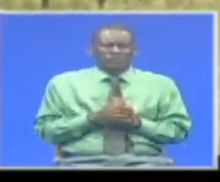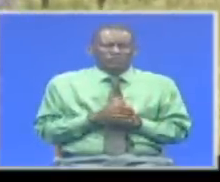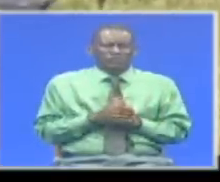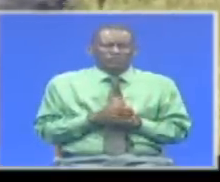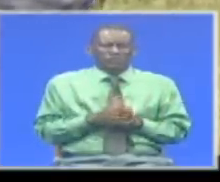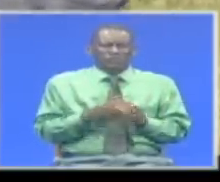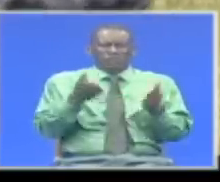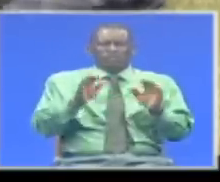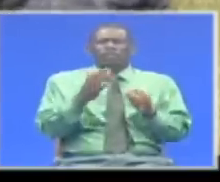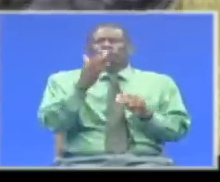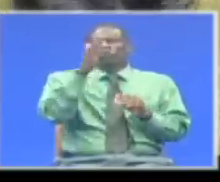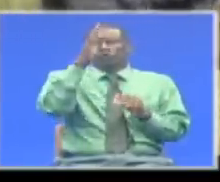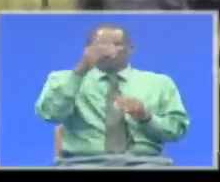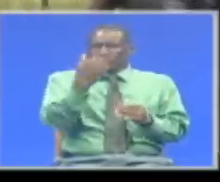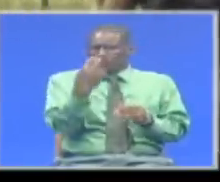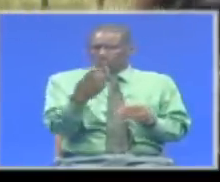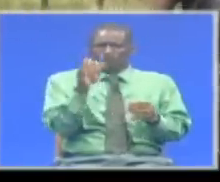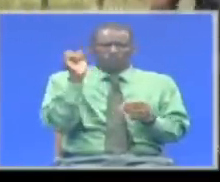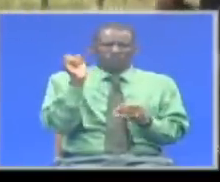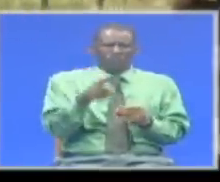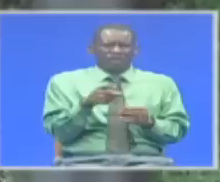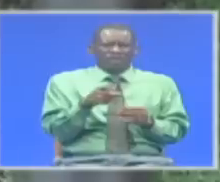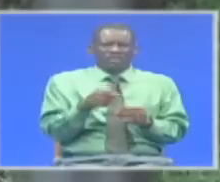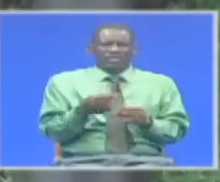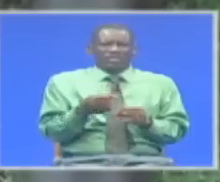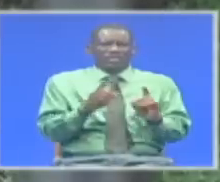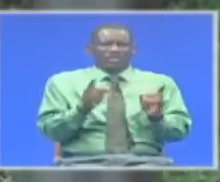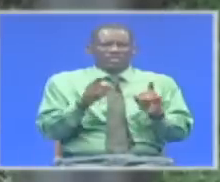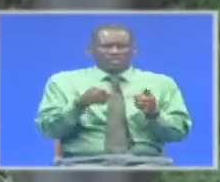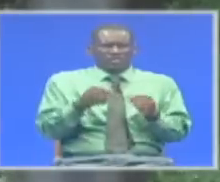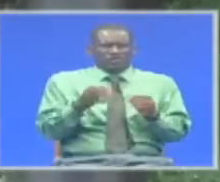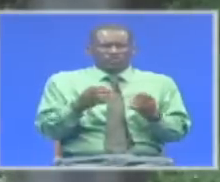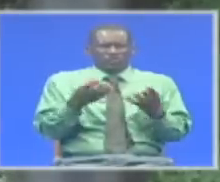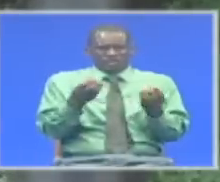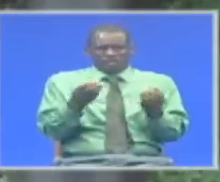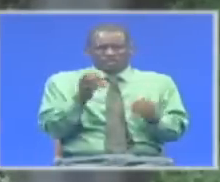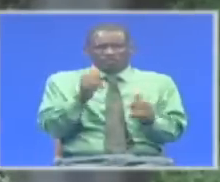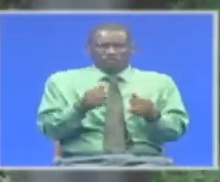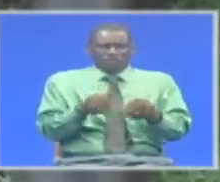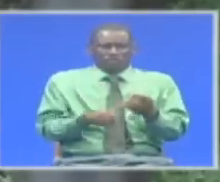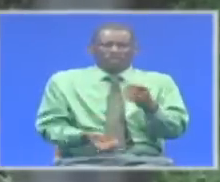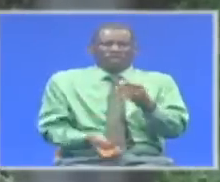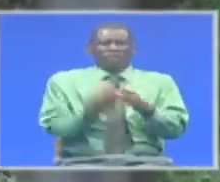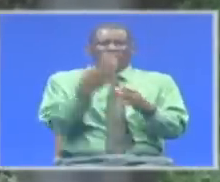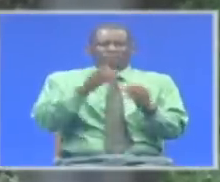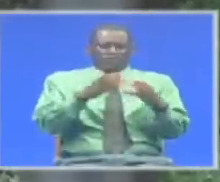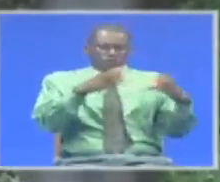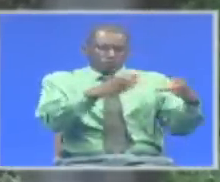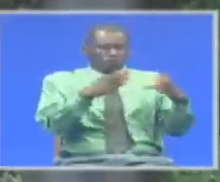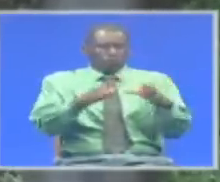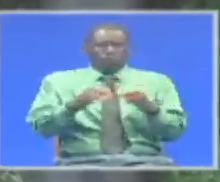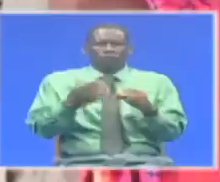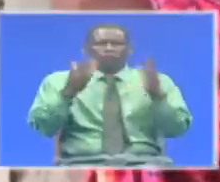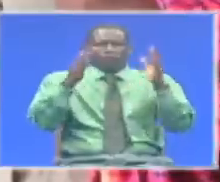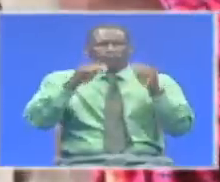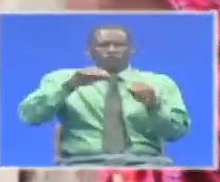The smoke that swirls from afar is hardly a smoke screen for the unease that has been building up in pockets of the Mau